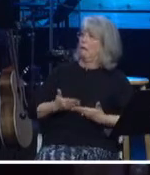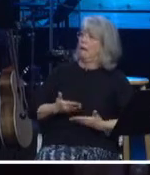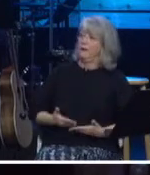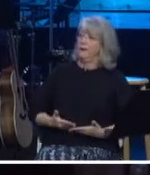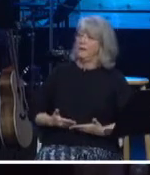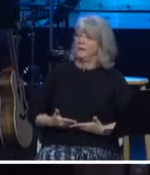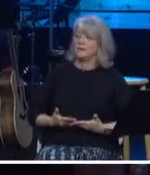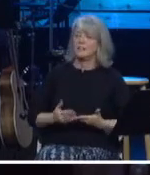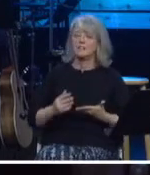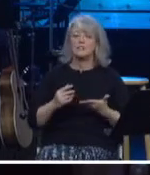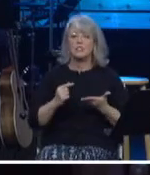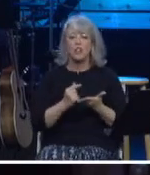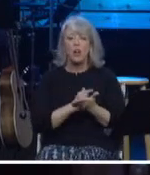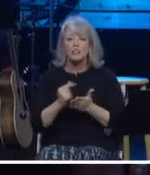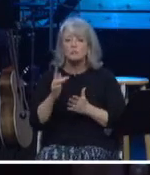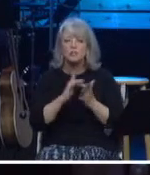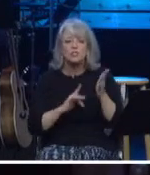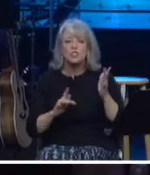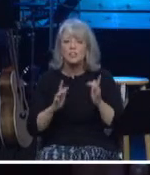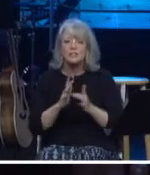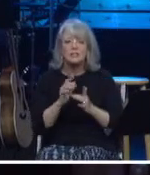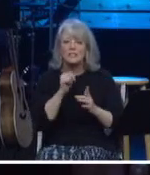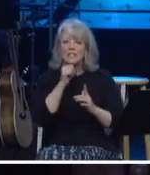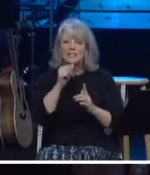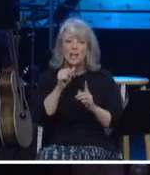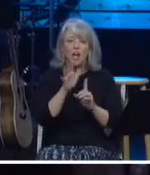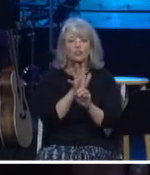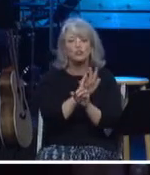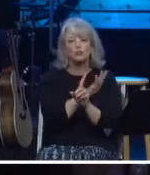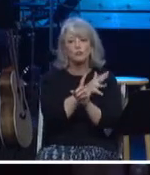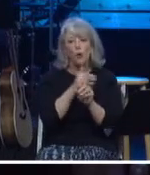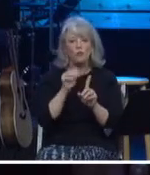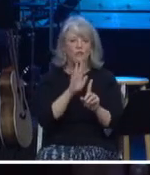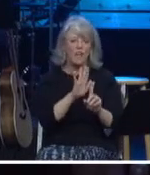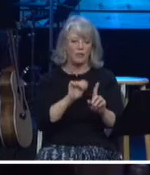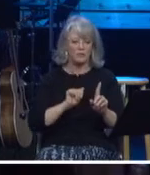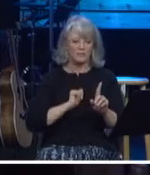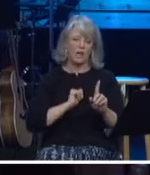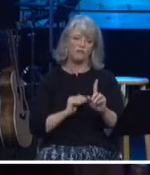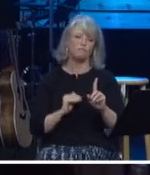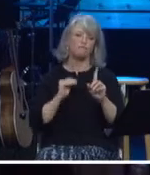No, it's because the gospel of Jesus doesn't stroke their self-exalting pride.